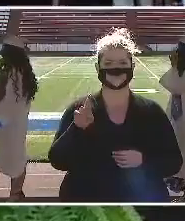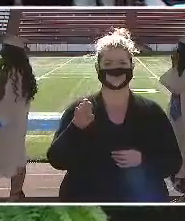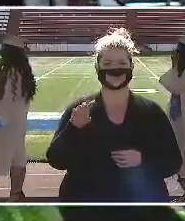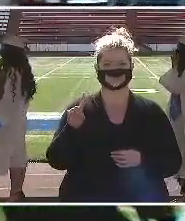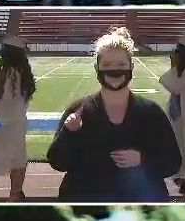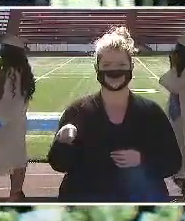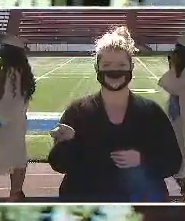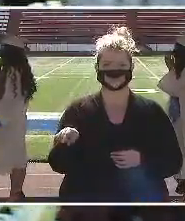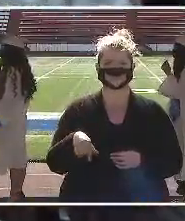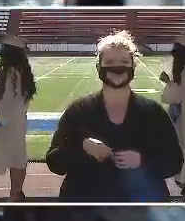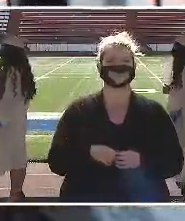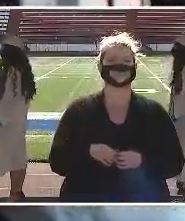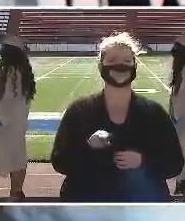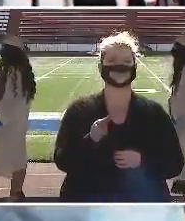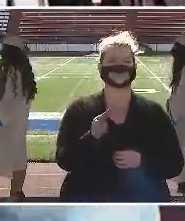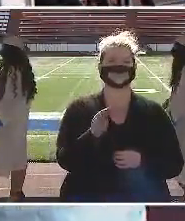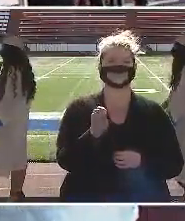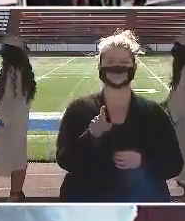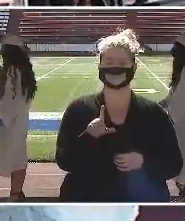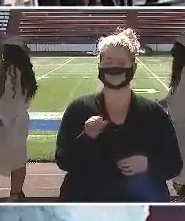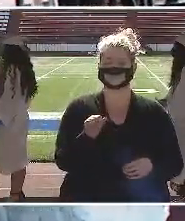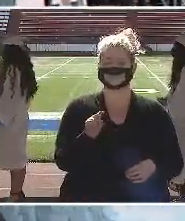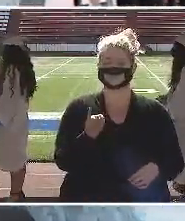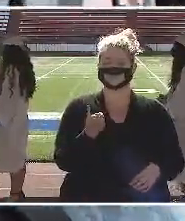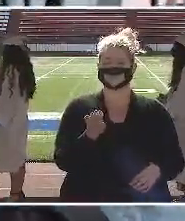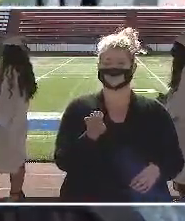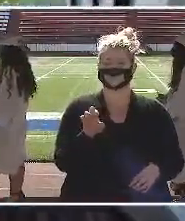Nelly Rodriguez.